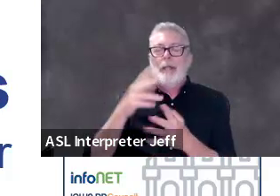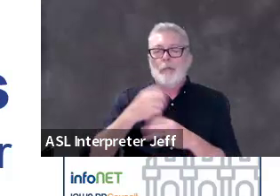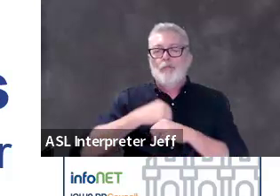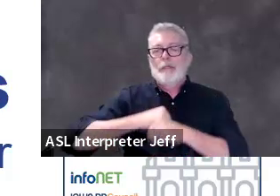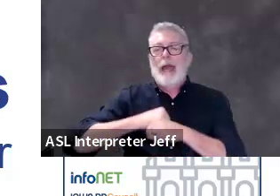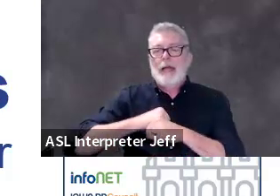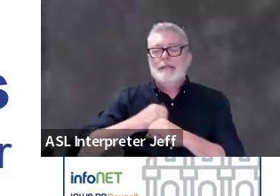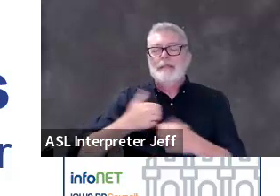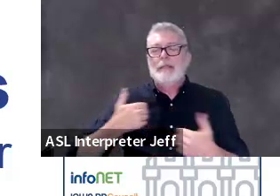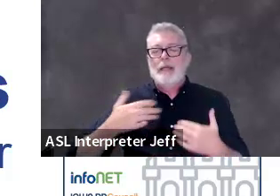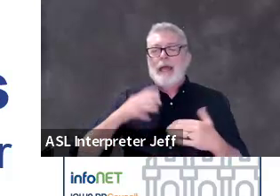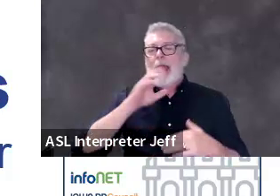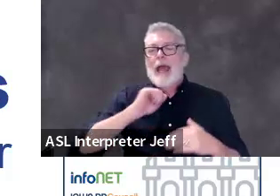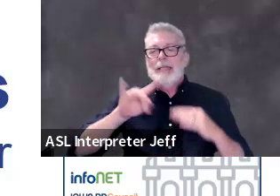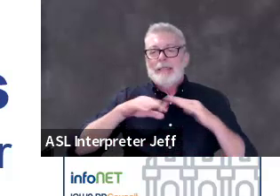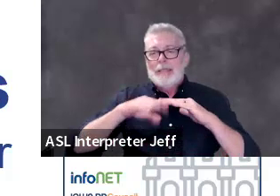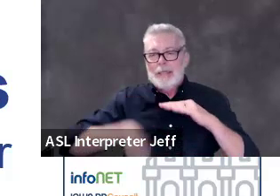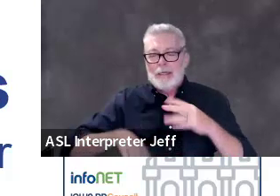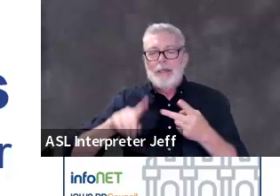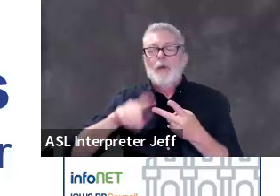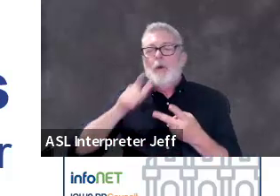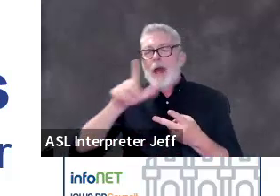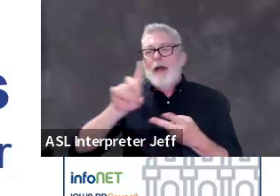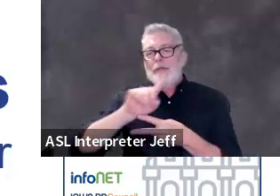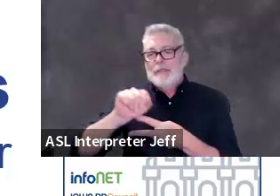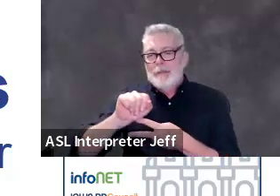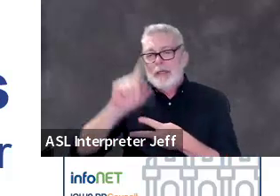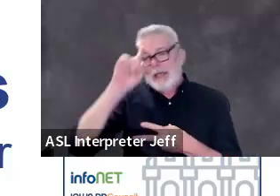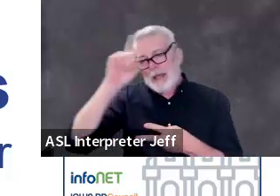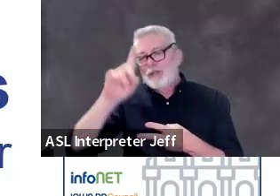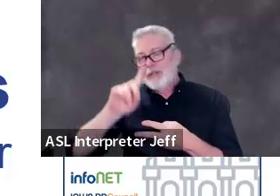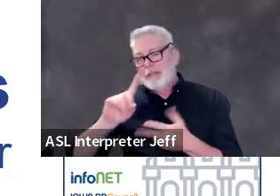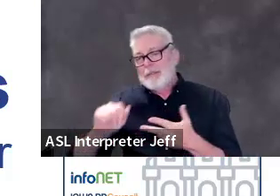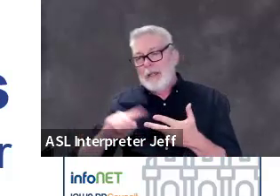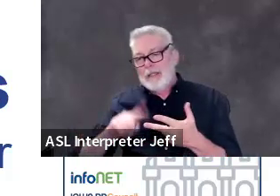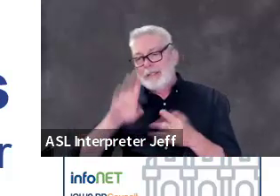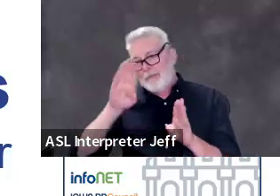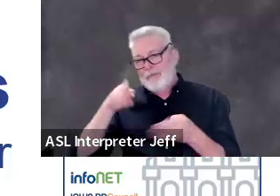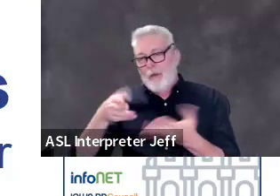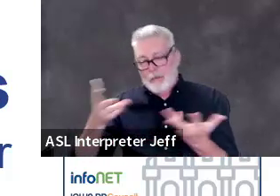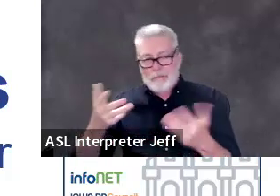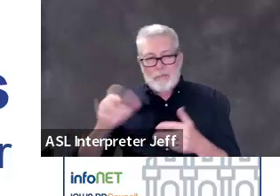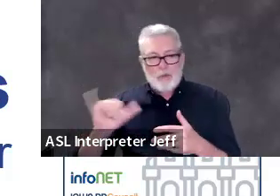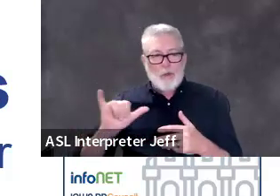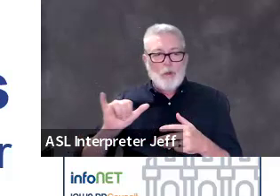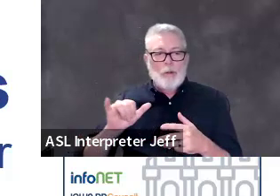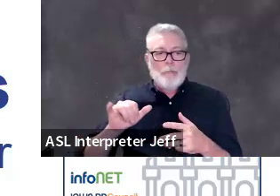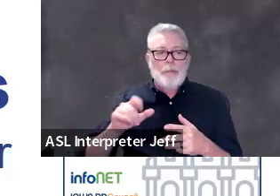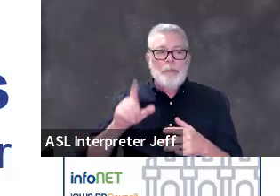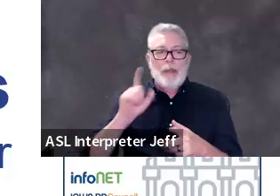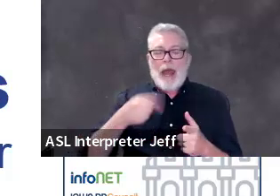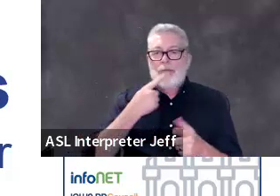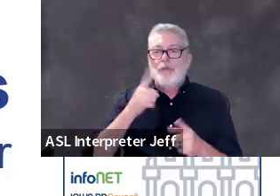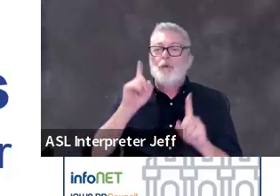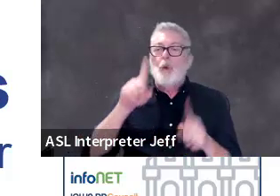minors and people with disabilities, intellectual disabilities in particular, who are have to testify